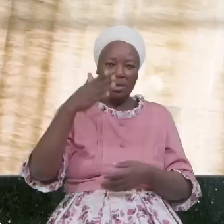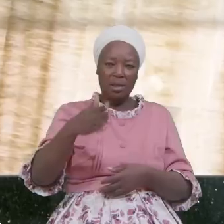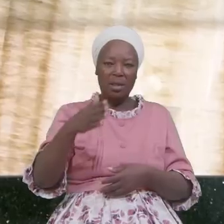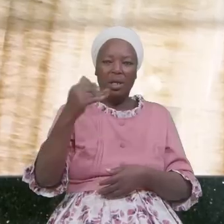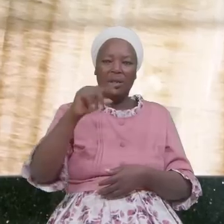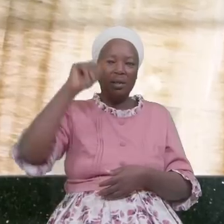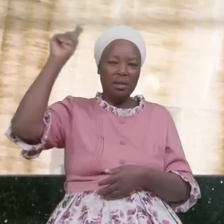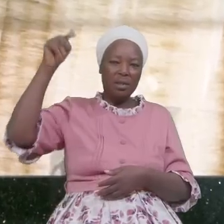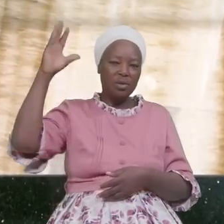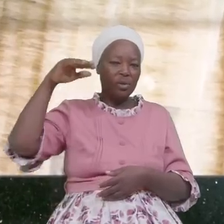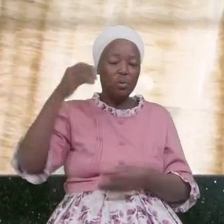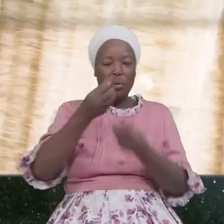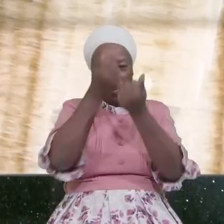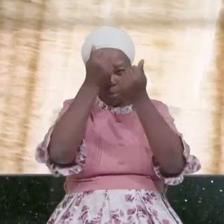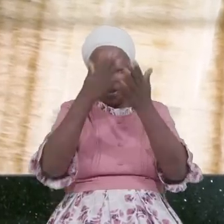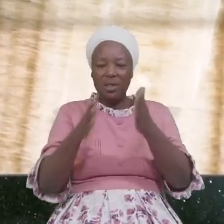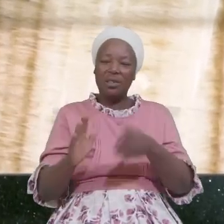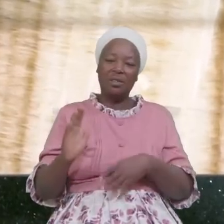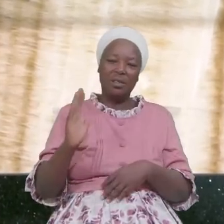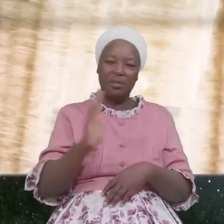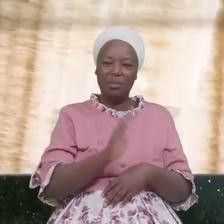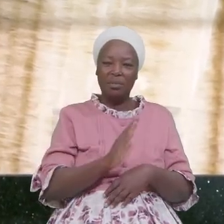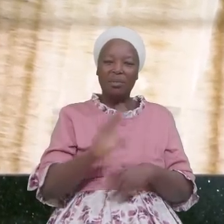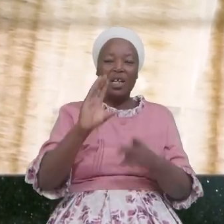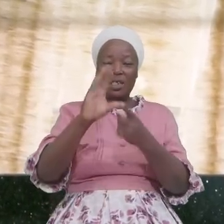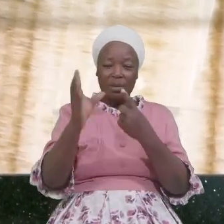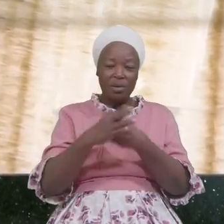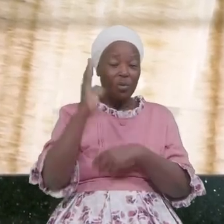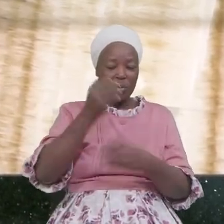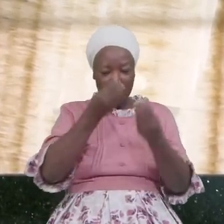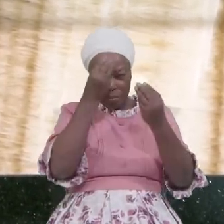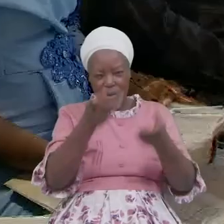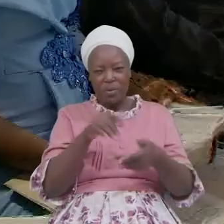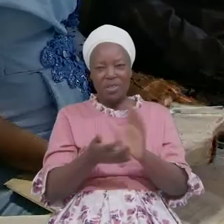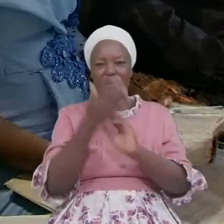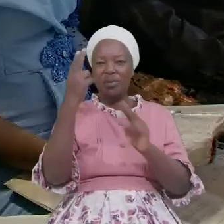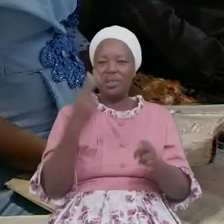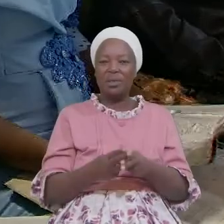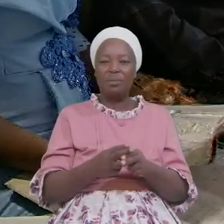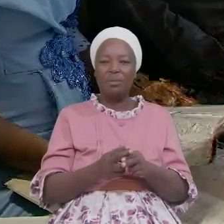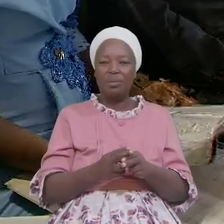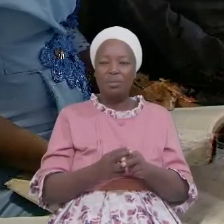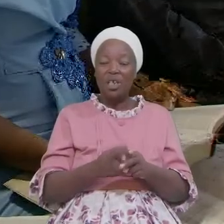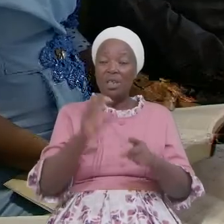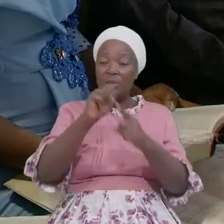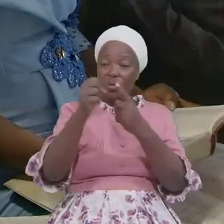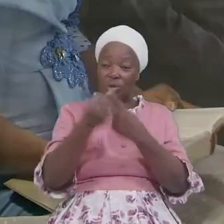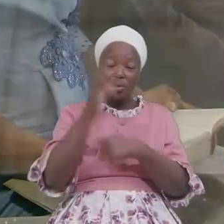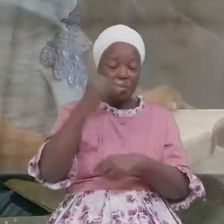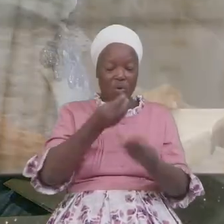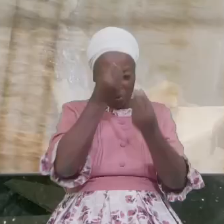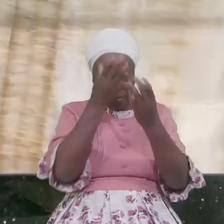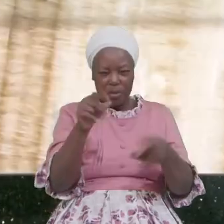sun obeyed him. Circumstances will obey you. Amen. Situations will obey